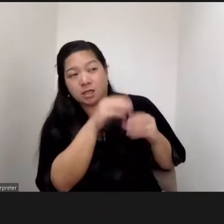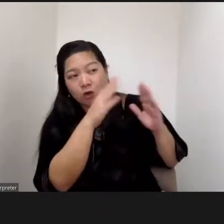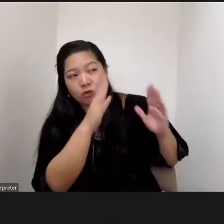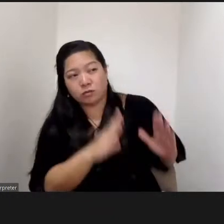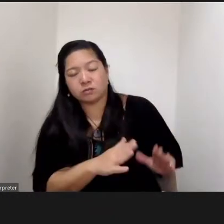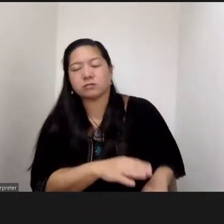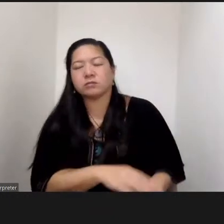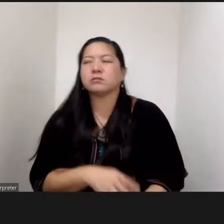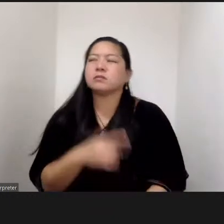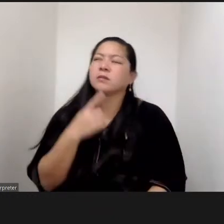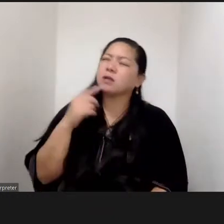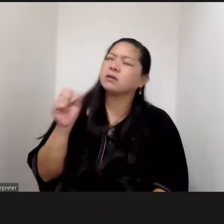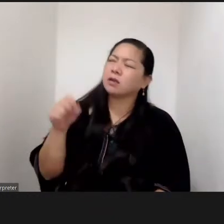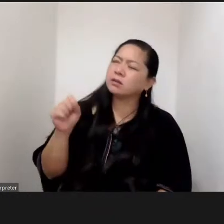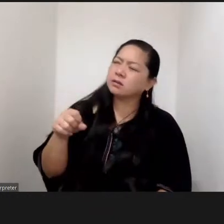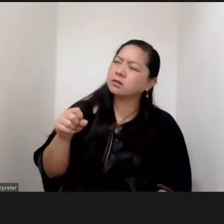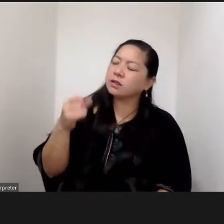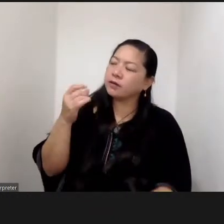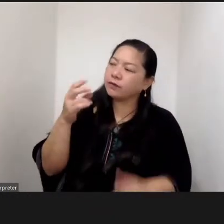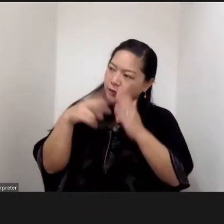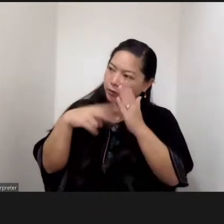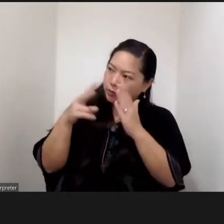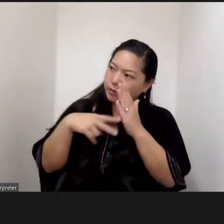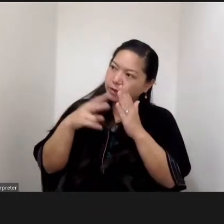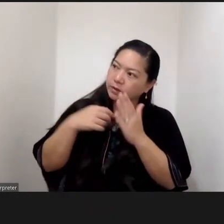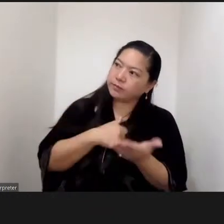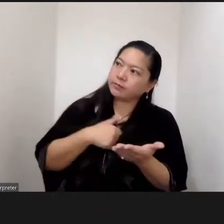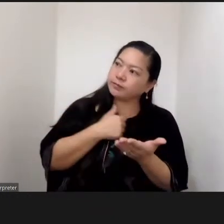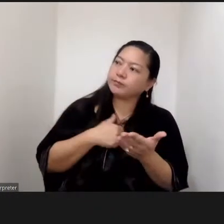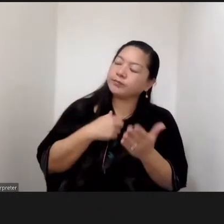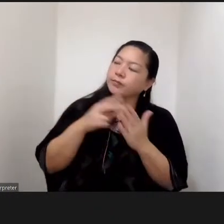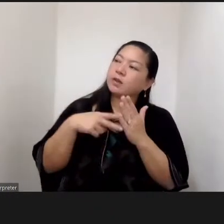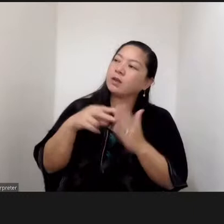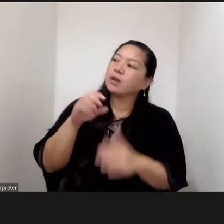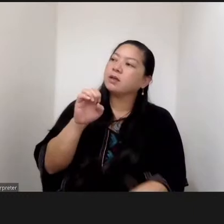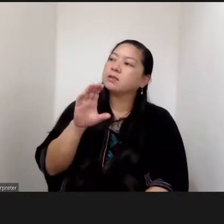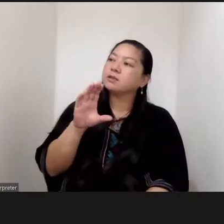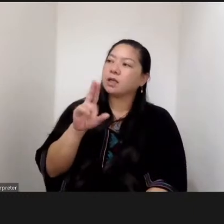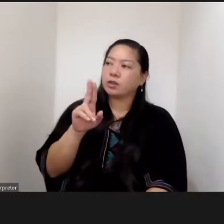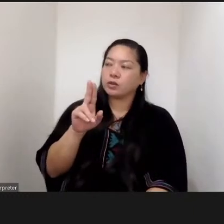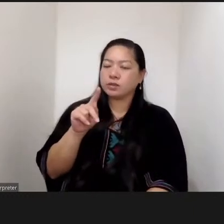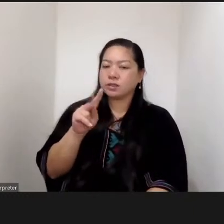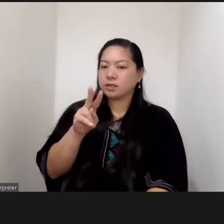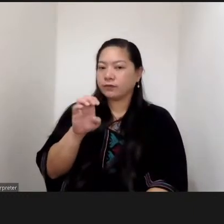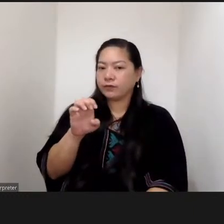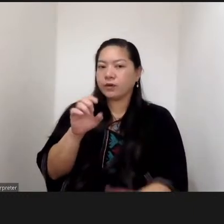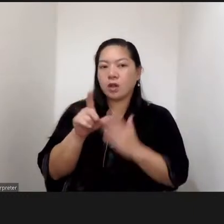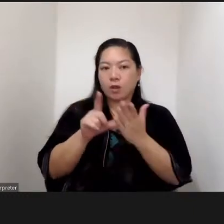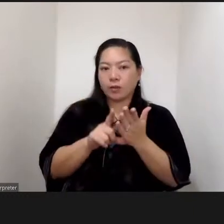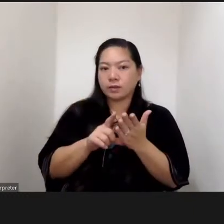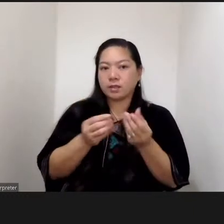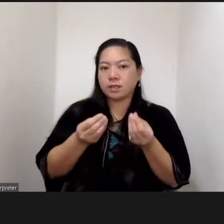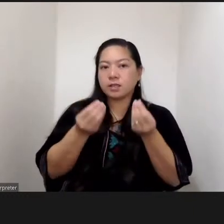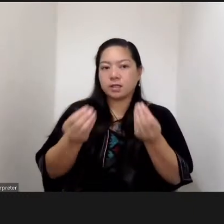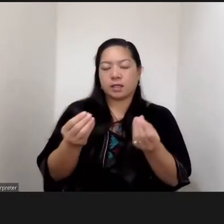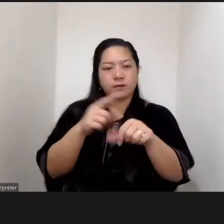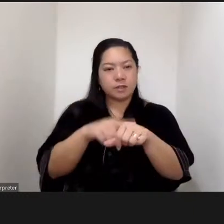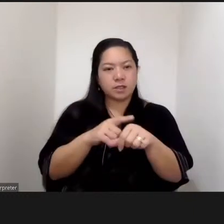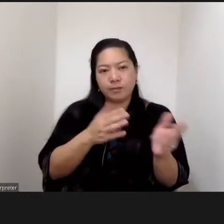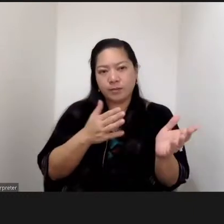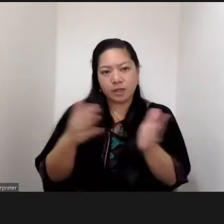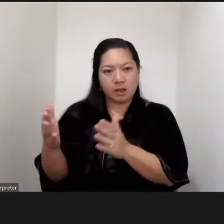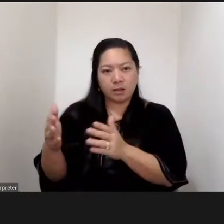you read the public health, the executive order, it gives timeframes, right? So